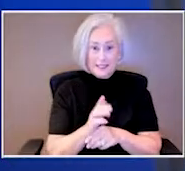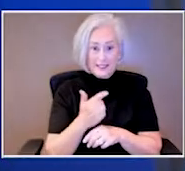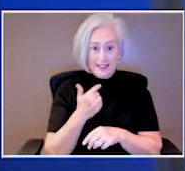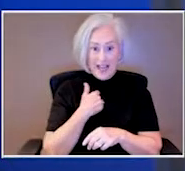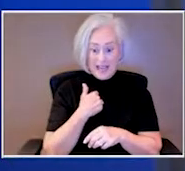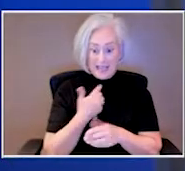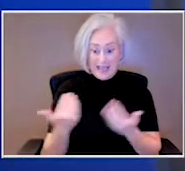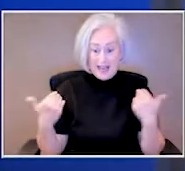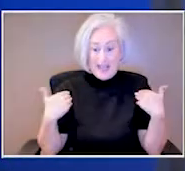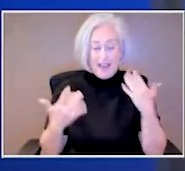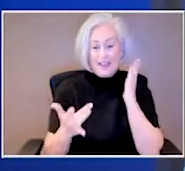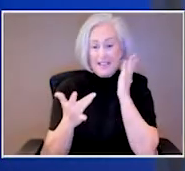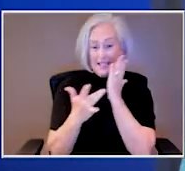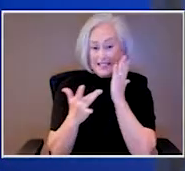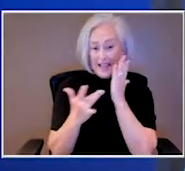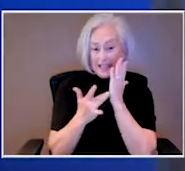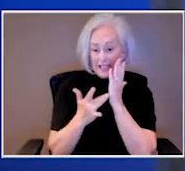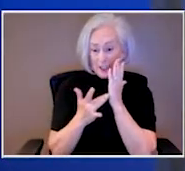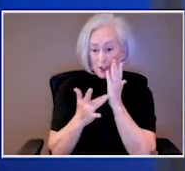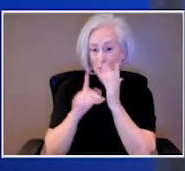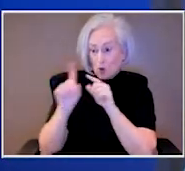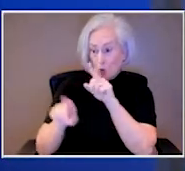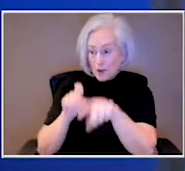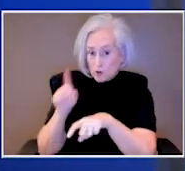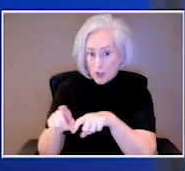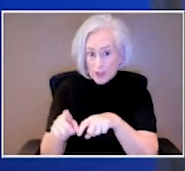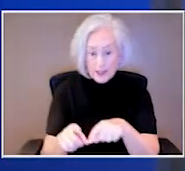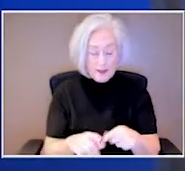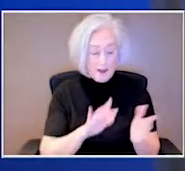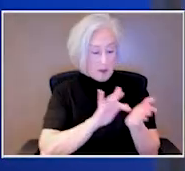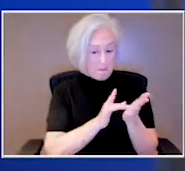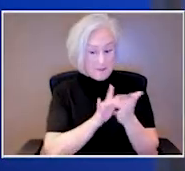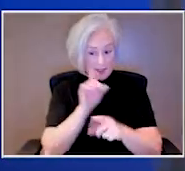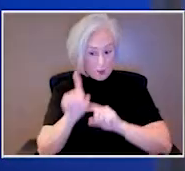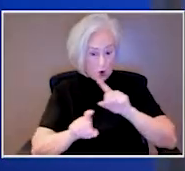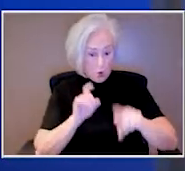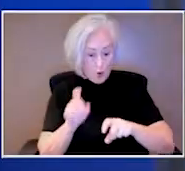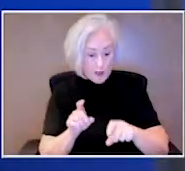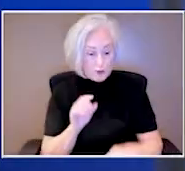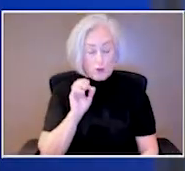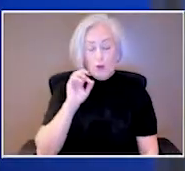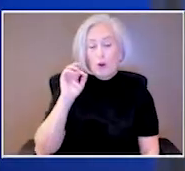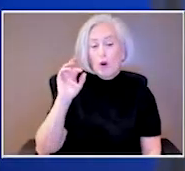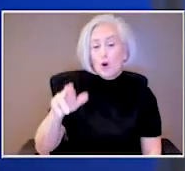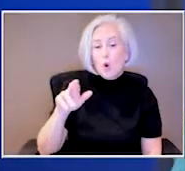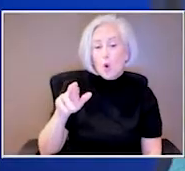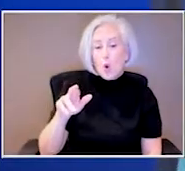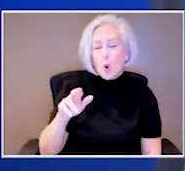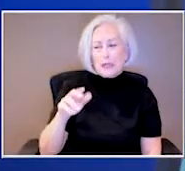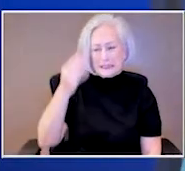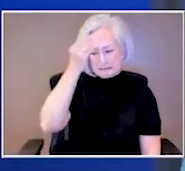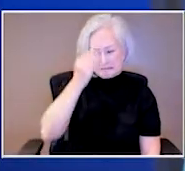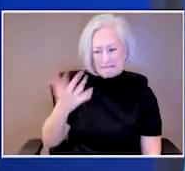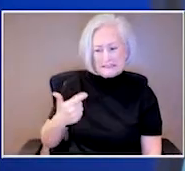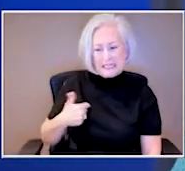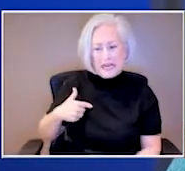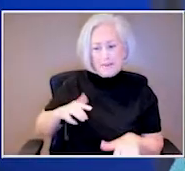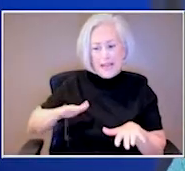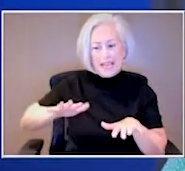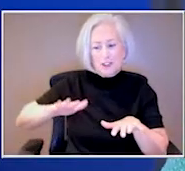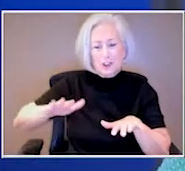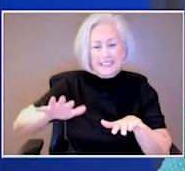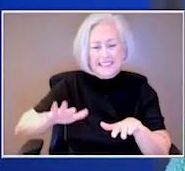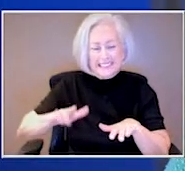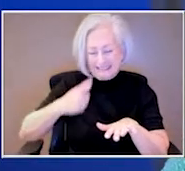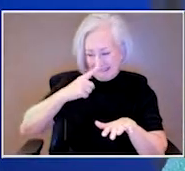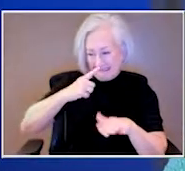question, medical side, but I can also go in with the, okay, I'm a little anxious. Can somebody help me here? And